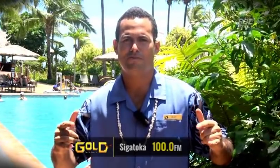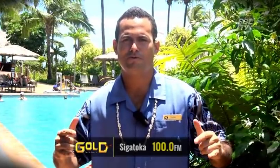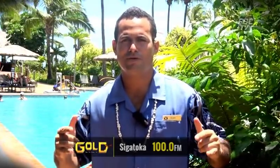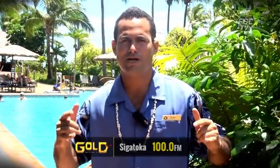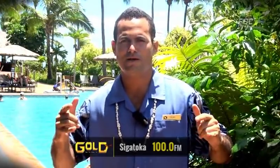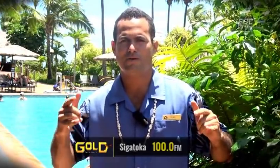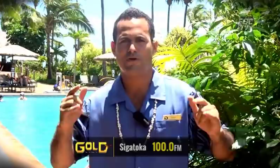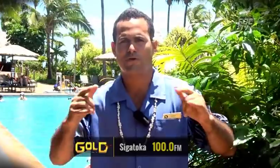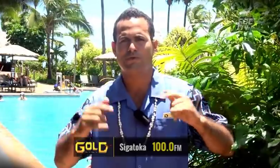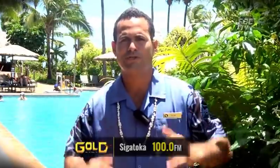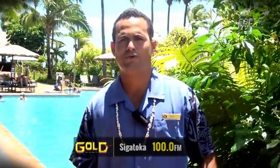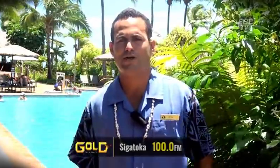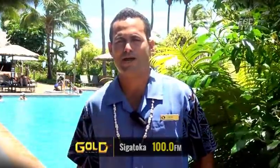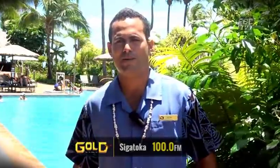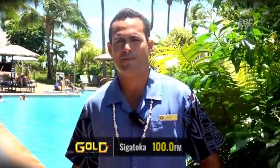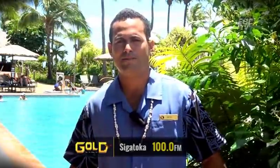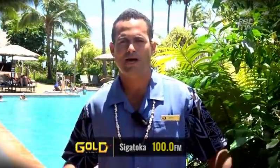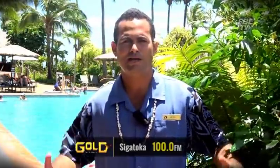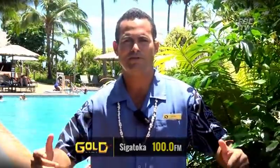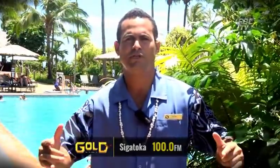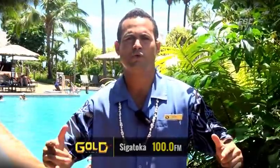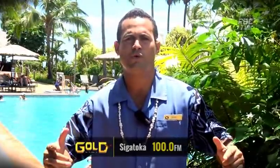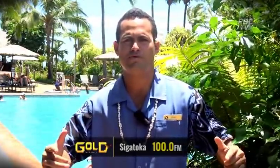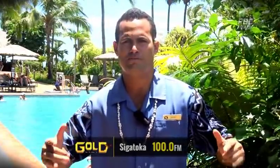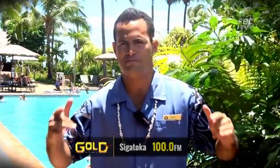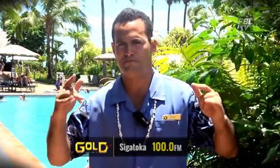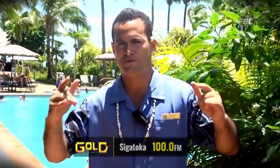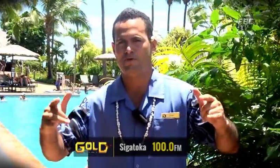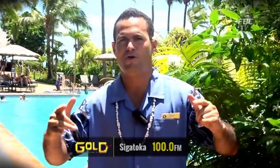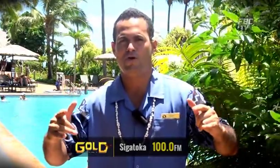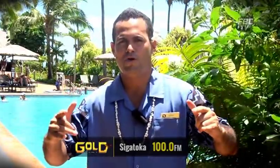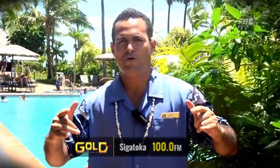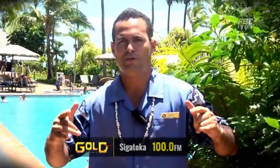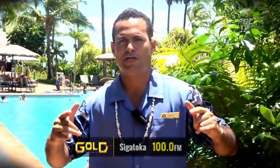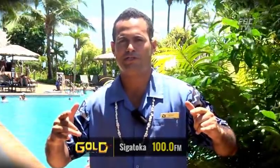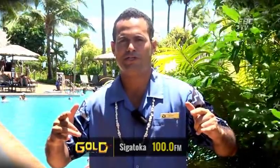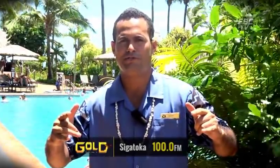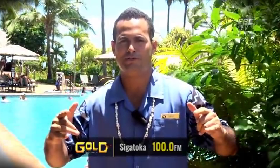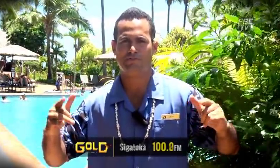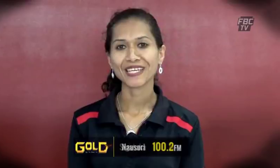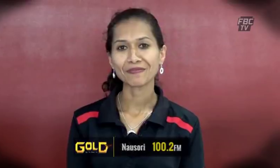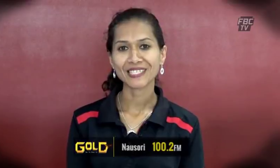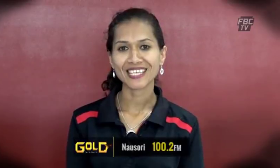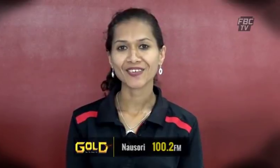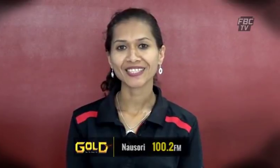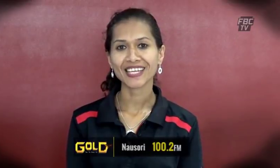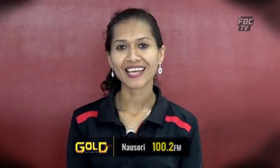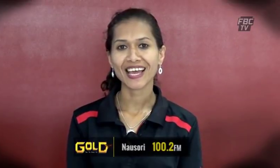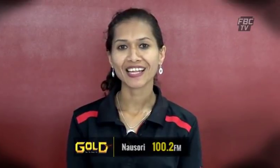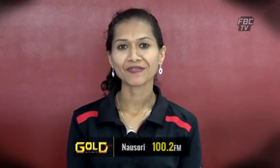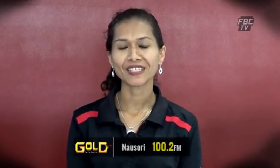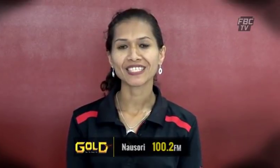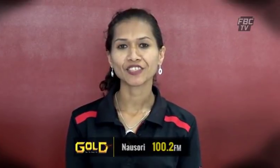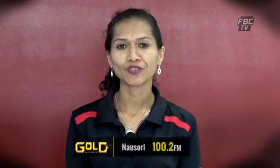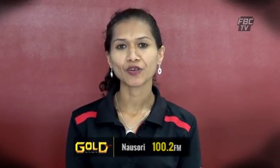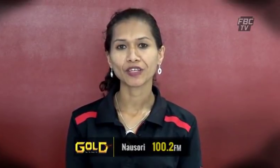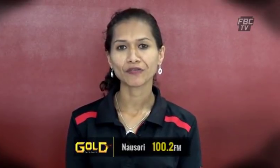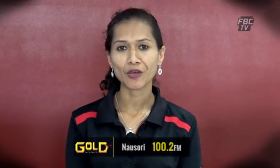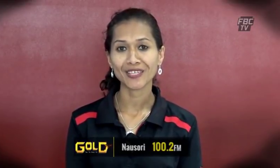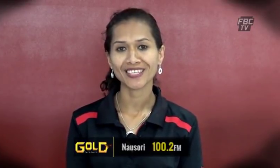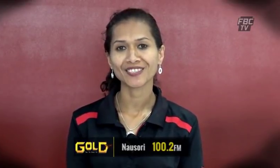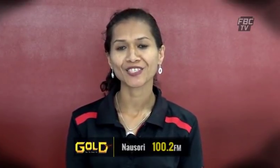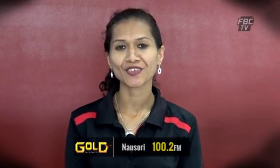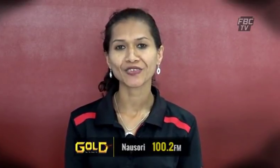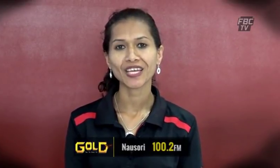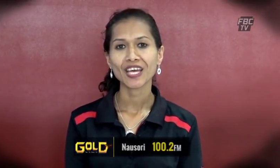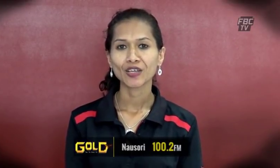I'm from Outrigger, Coral Coast, Singapore. I love listening to Gold FM, only the classic hits. My name is Salote. I love listening to Gold